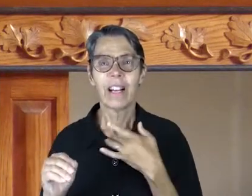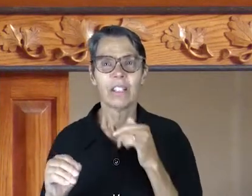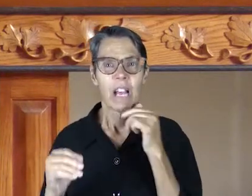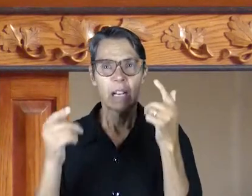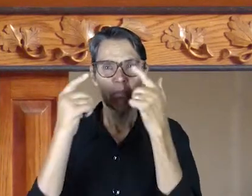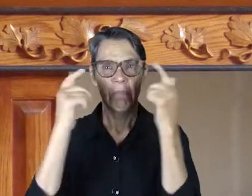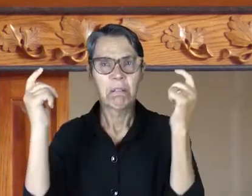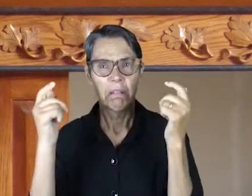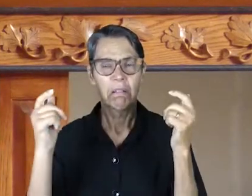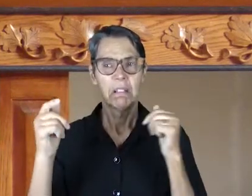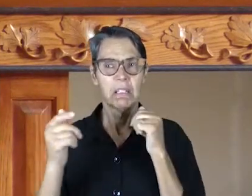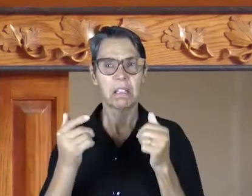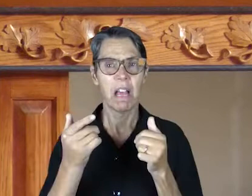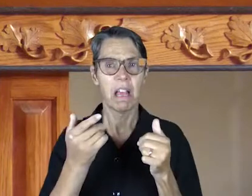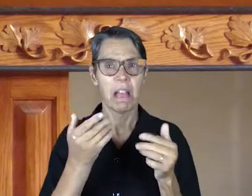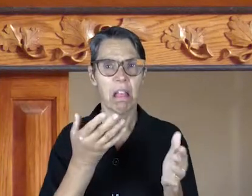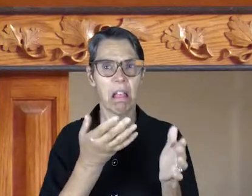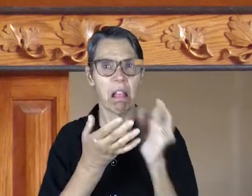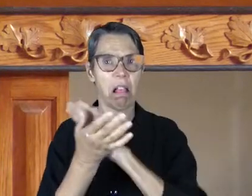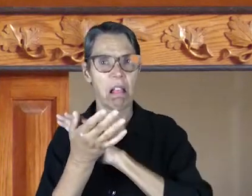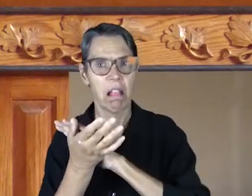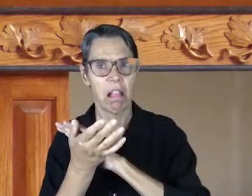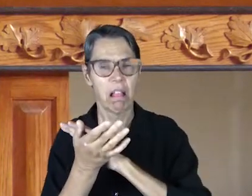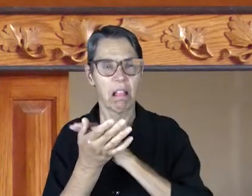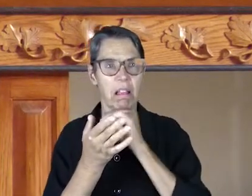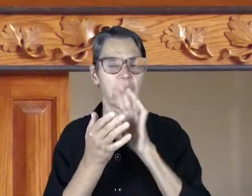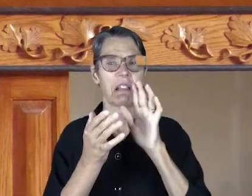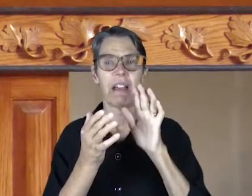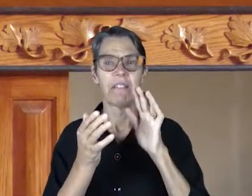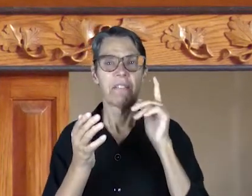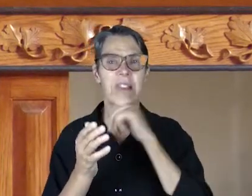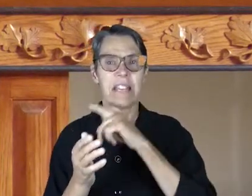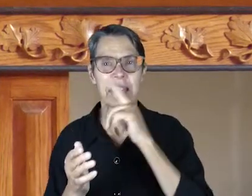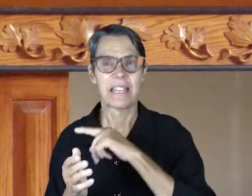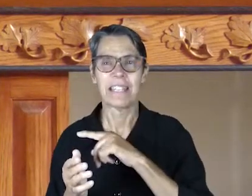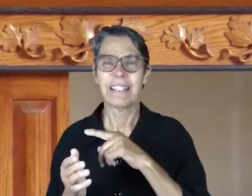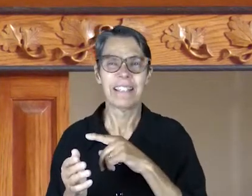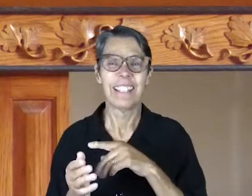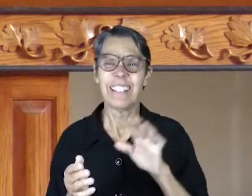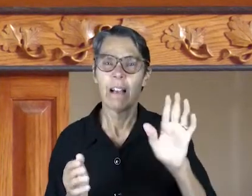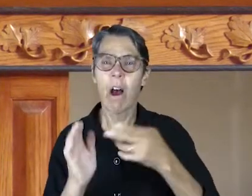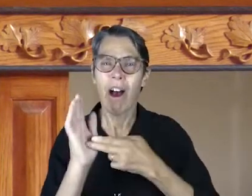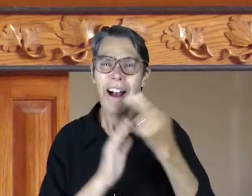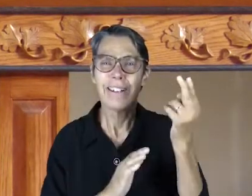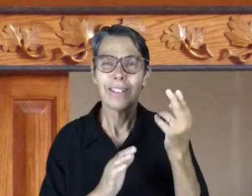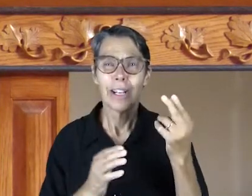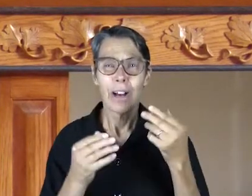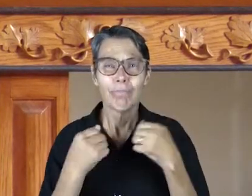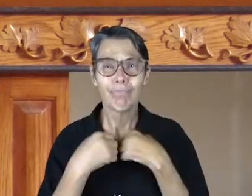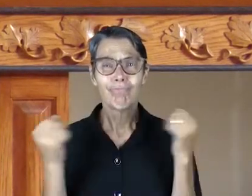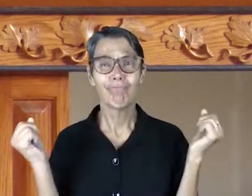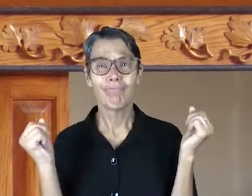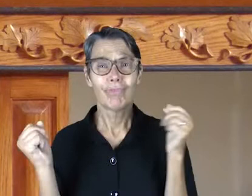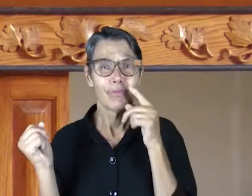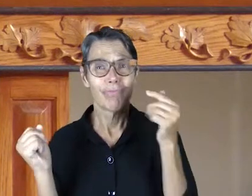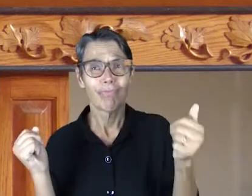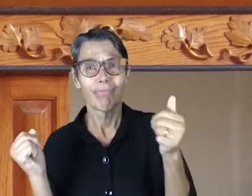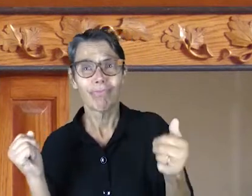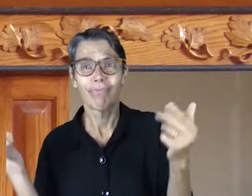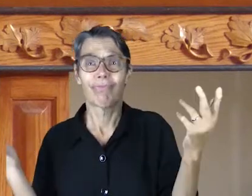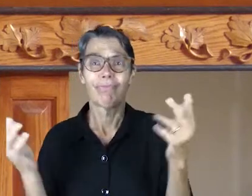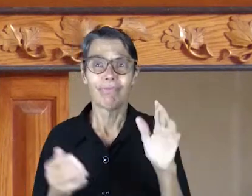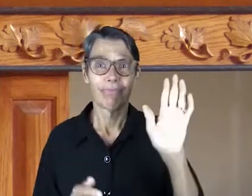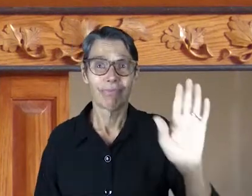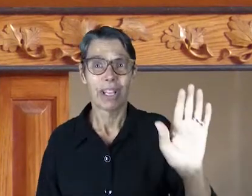a not putting on of airs, an authenticity, a generosity, an expectation that the behavior they